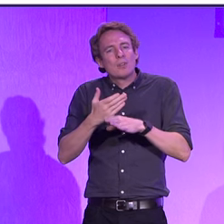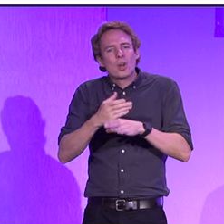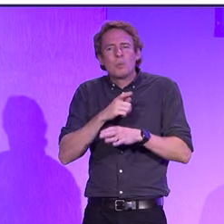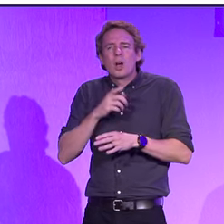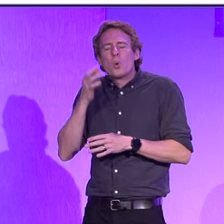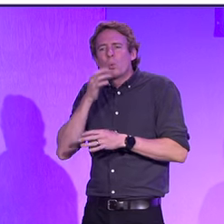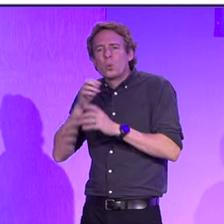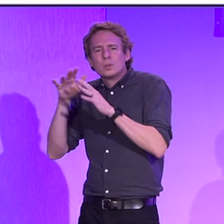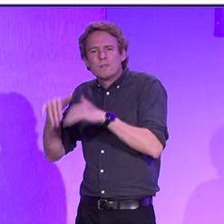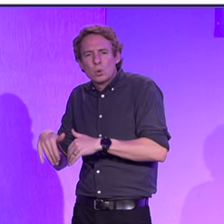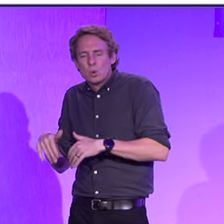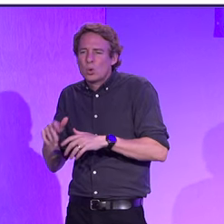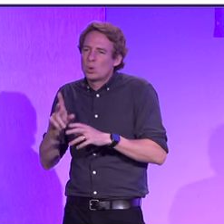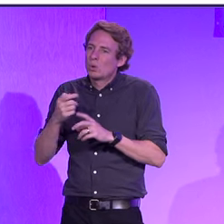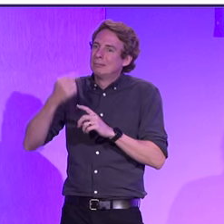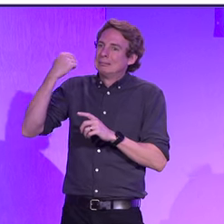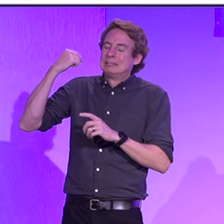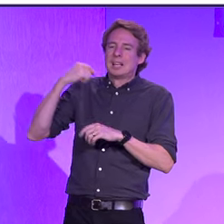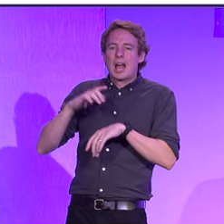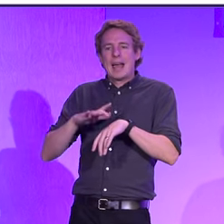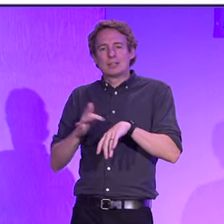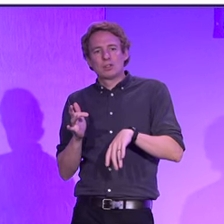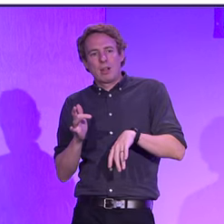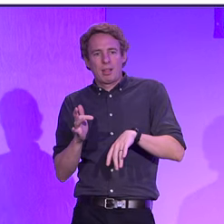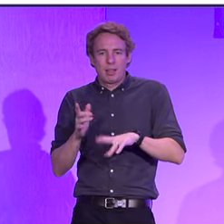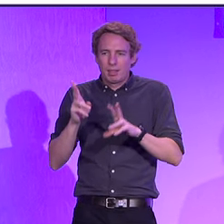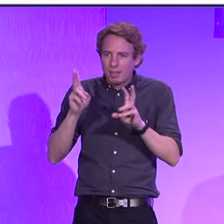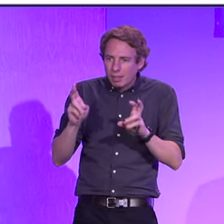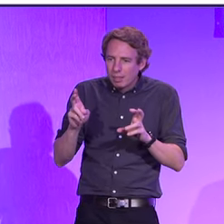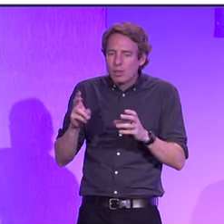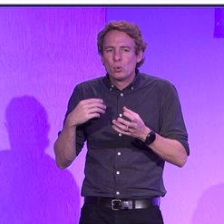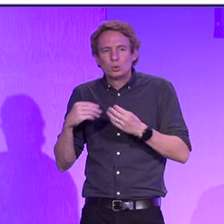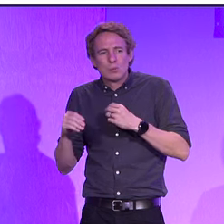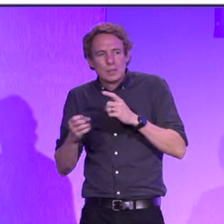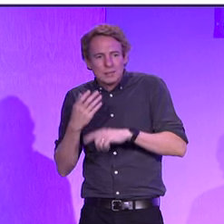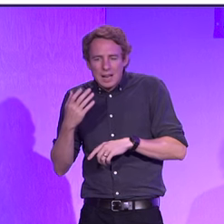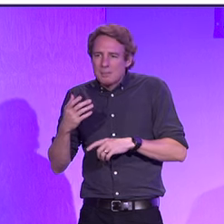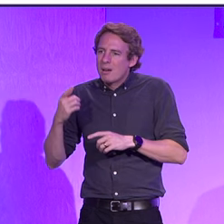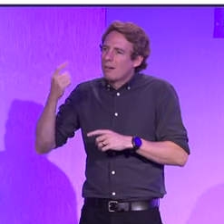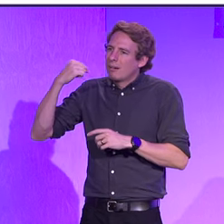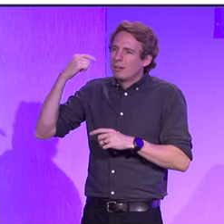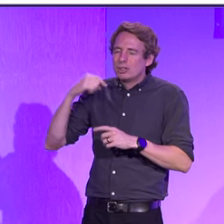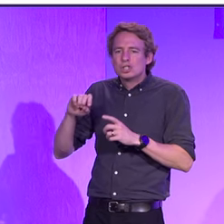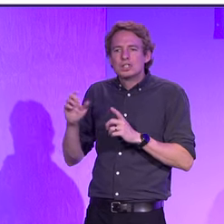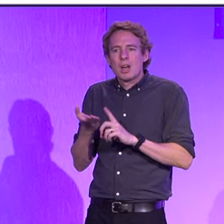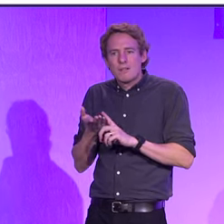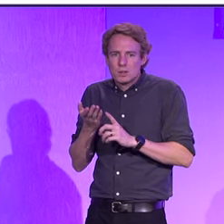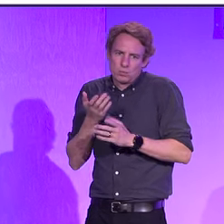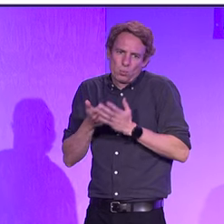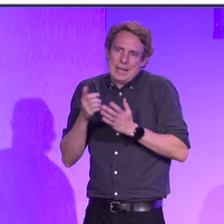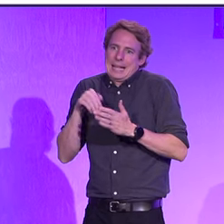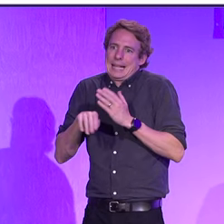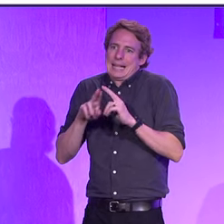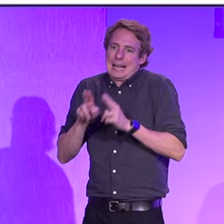from agile methods. And then in the 80s, you know, software development was, like, more of a one-person show, and servers were, like,